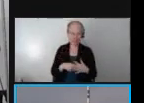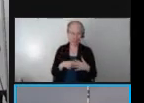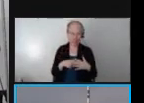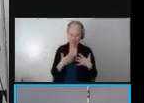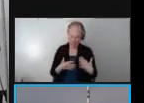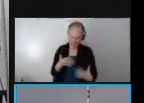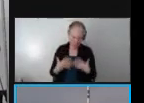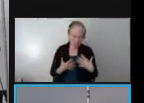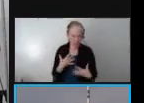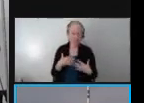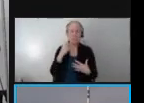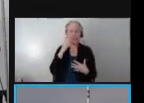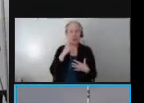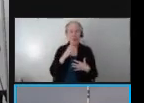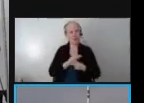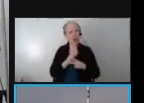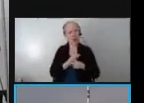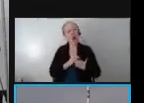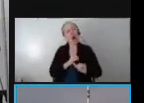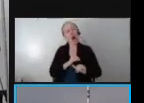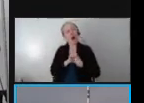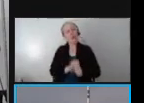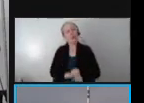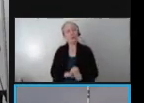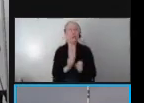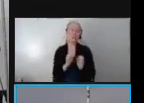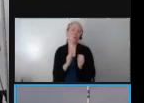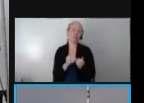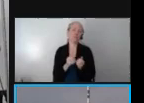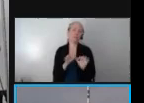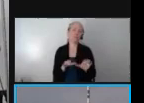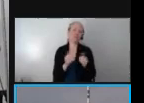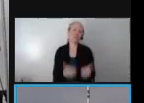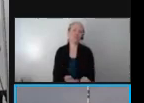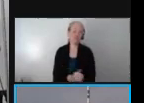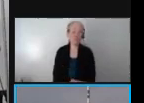found a good technique, I was able to do it. So